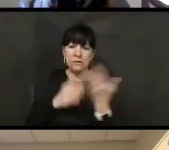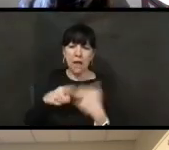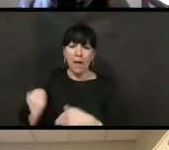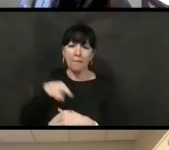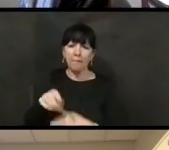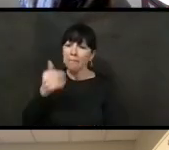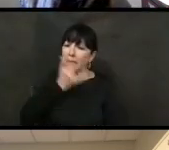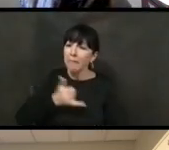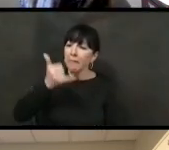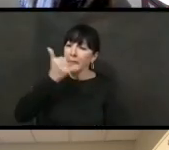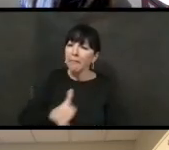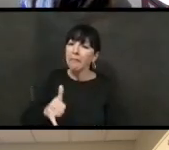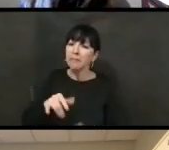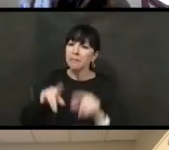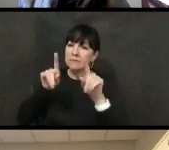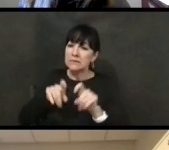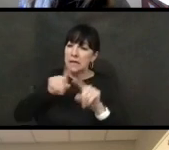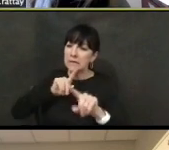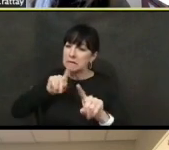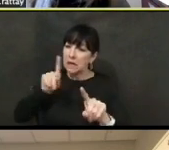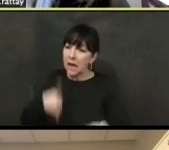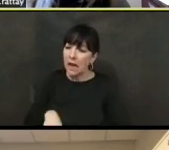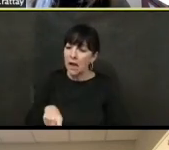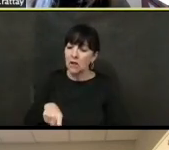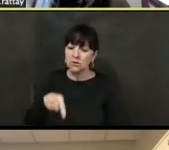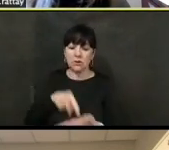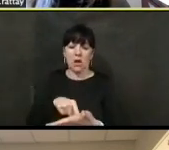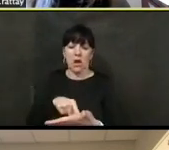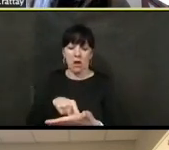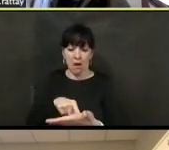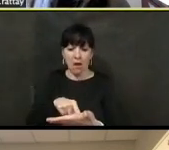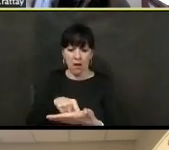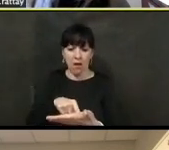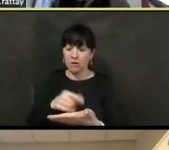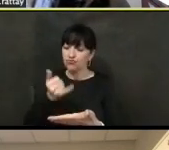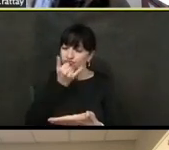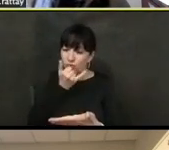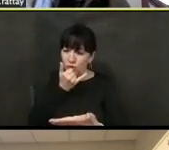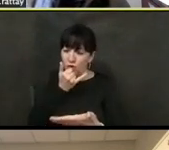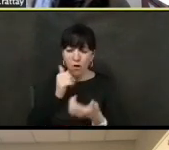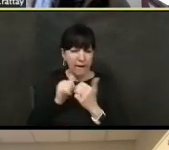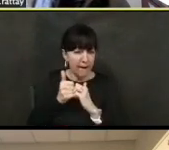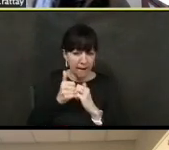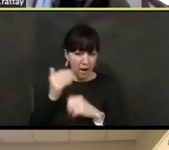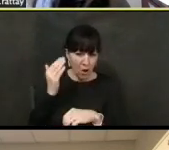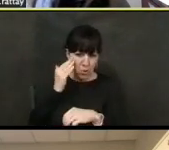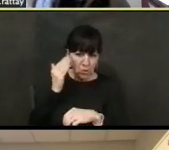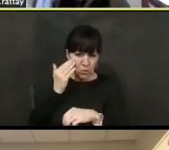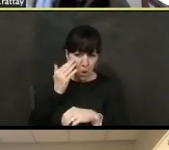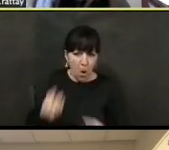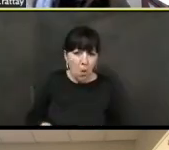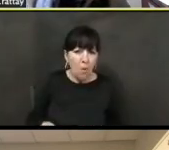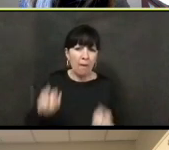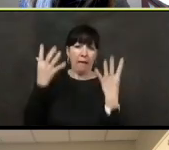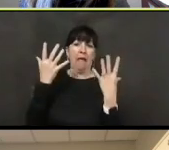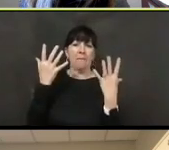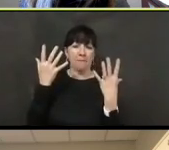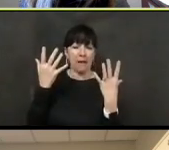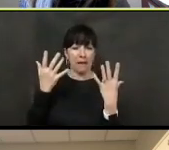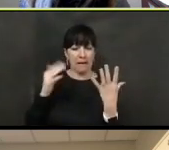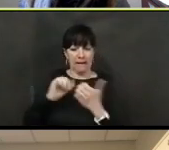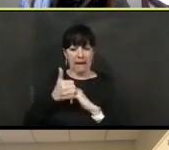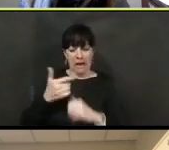big part of that is if you test too soon, you're not going to get a positive. And